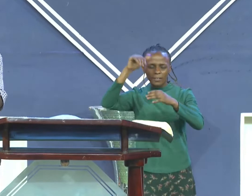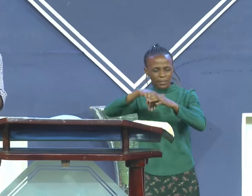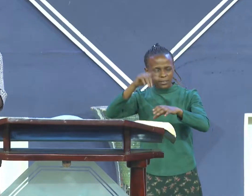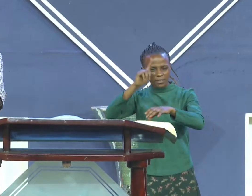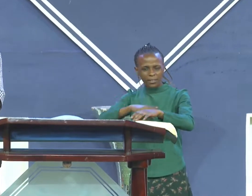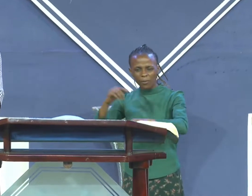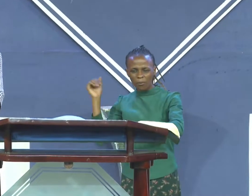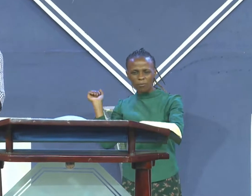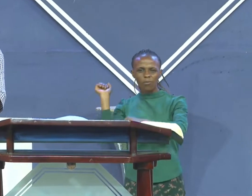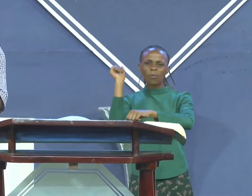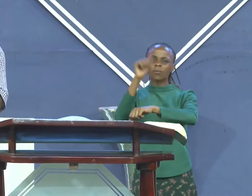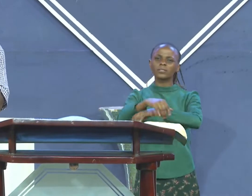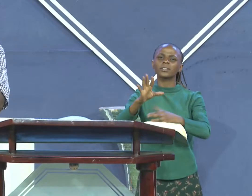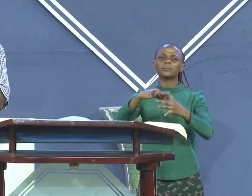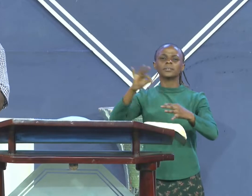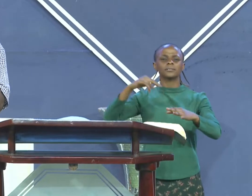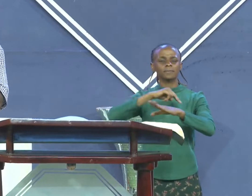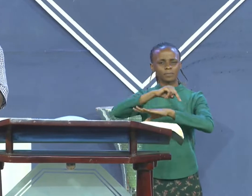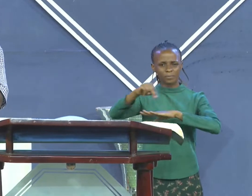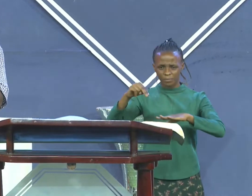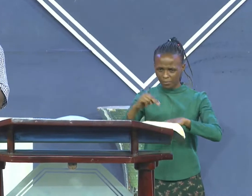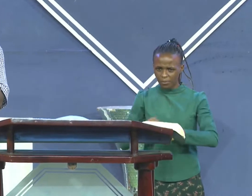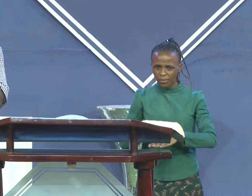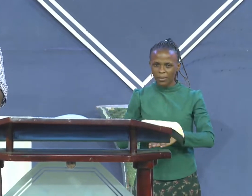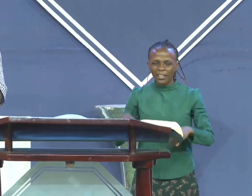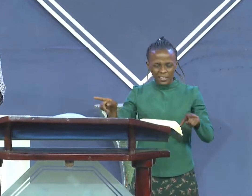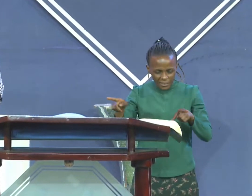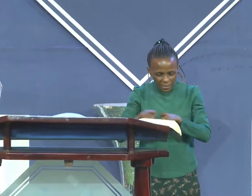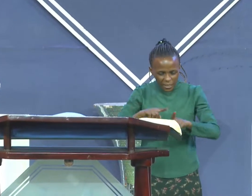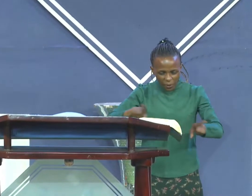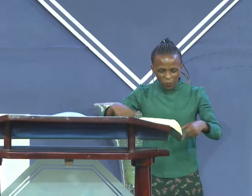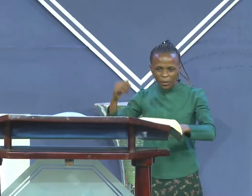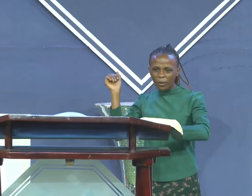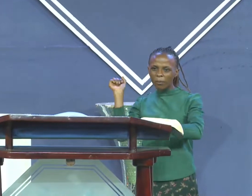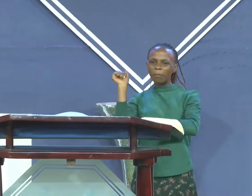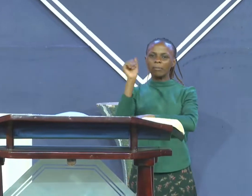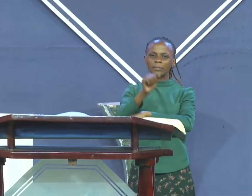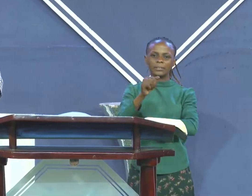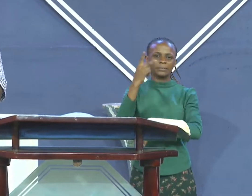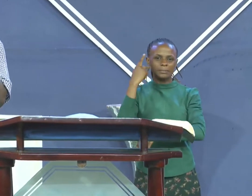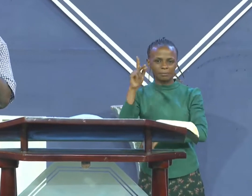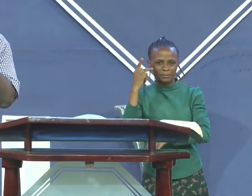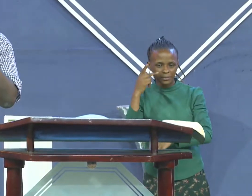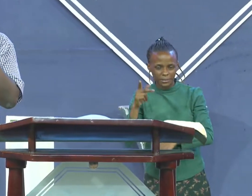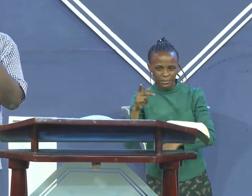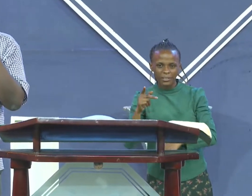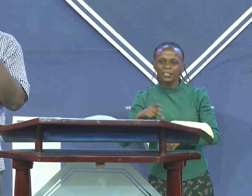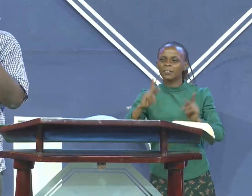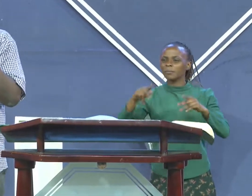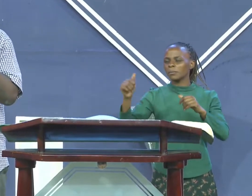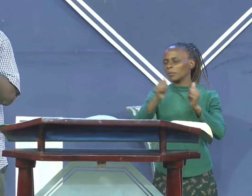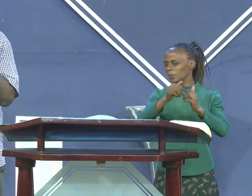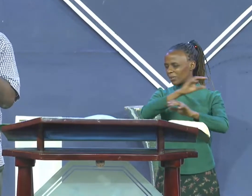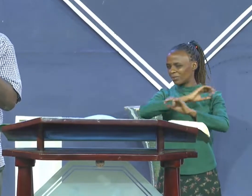are in time of overcoming spiritual nations, when When we are overcoming the